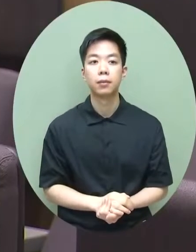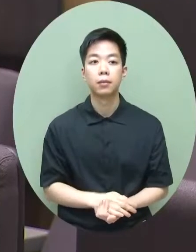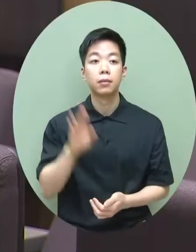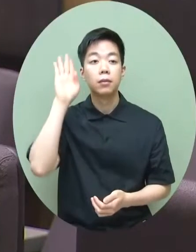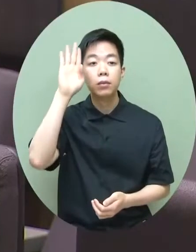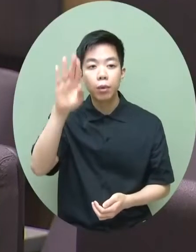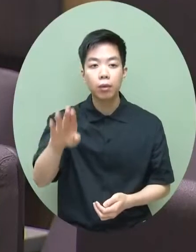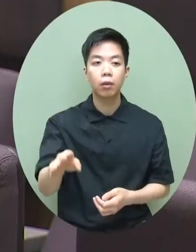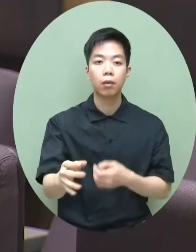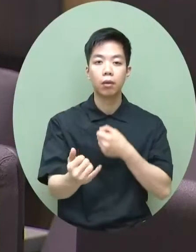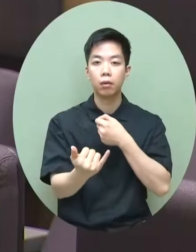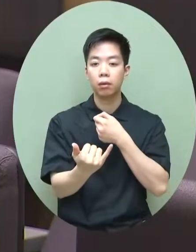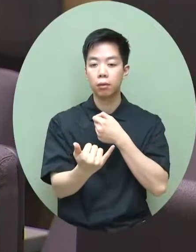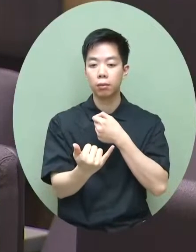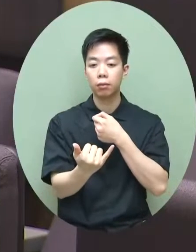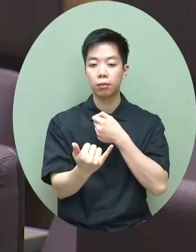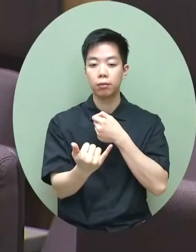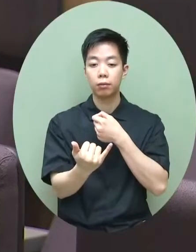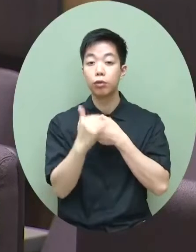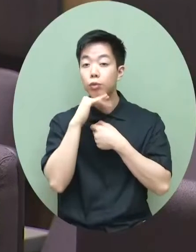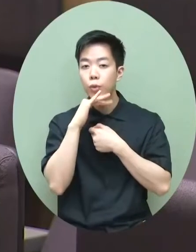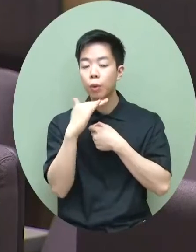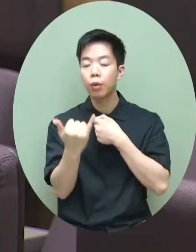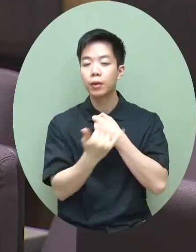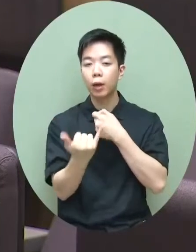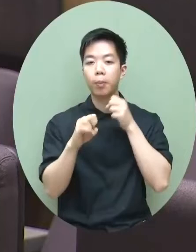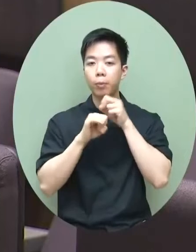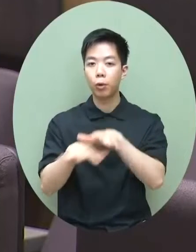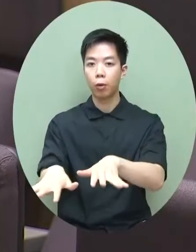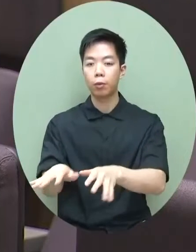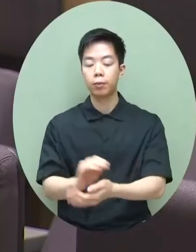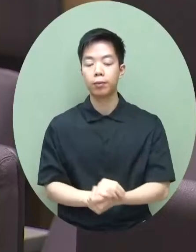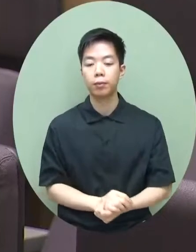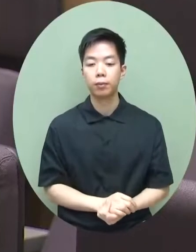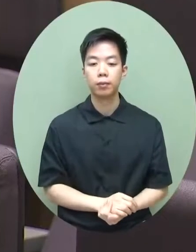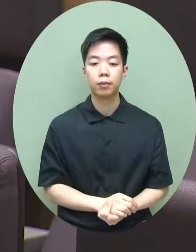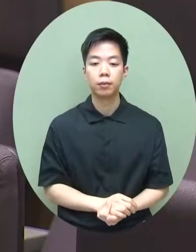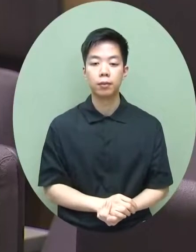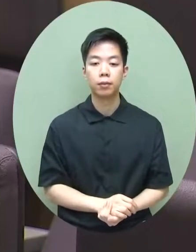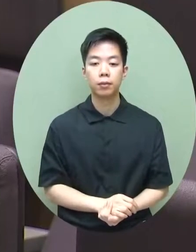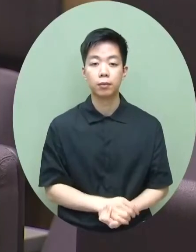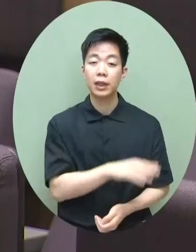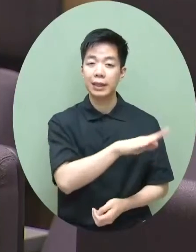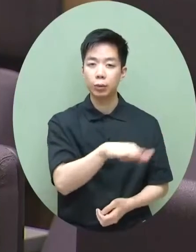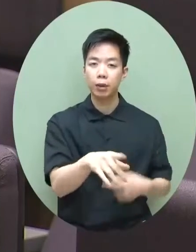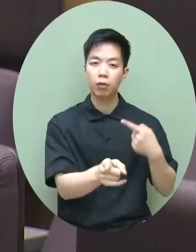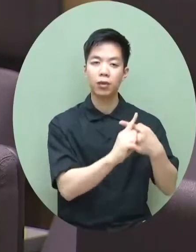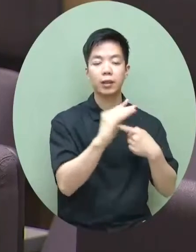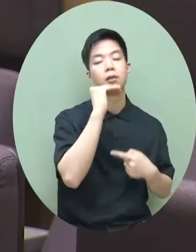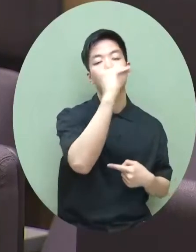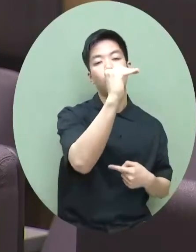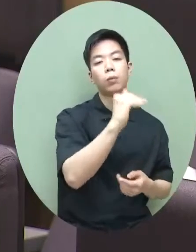another epidemic or another wave occur. So what would you suggest that how can we overcome the bottleneck